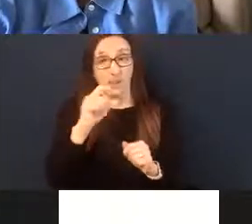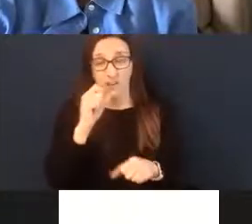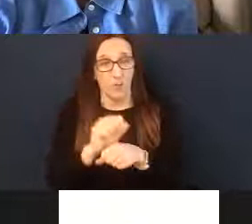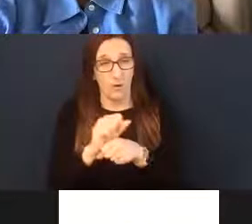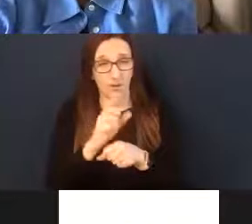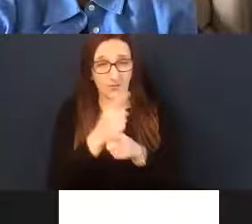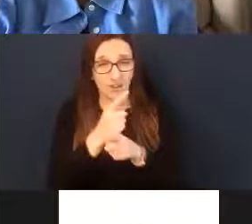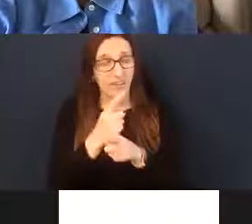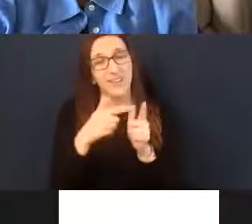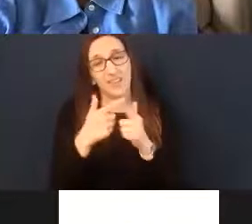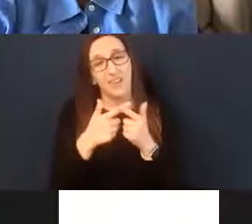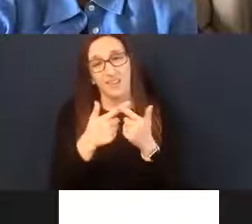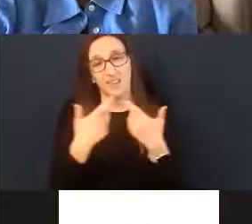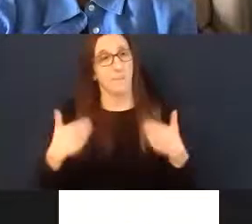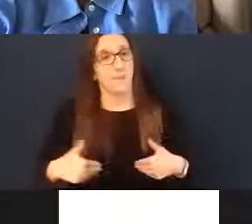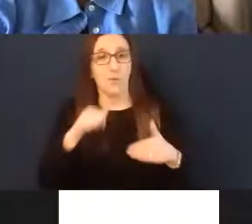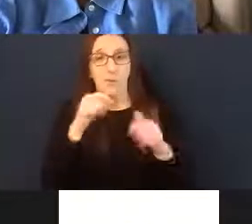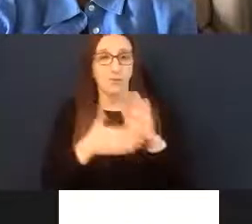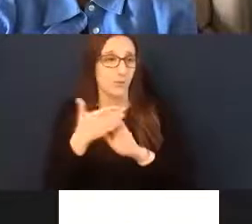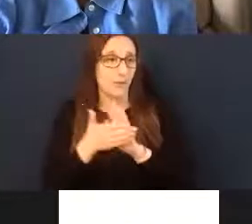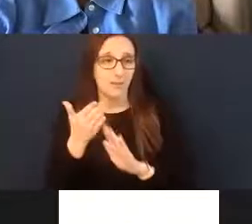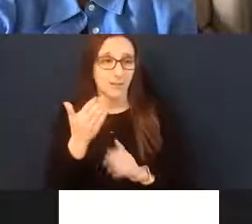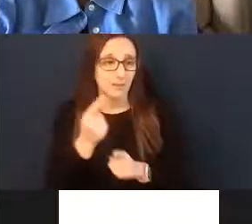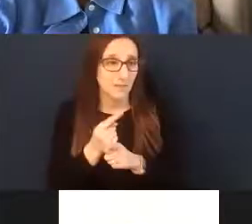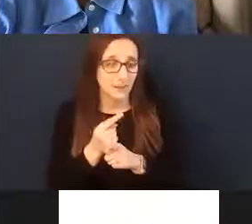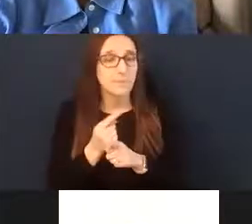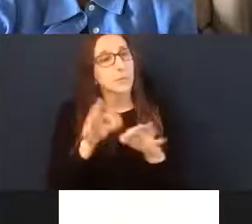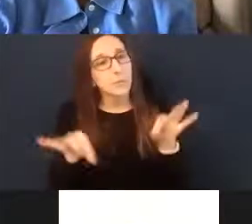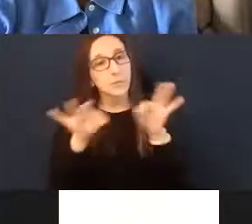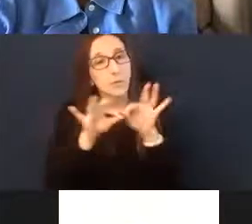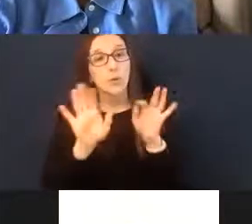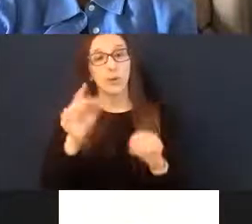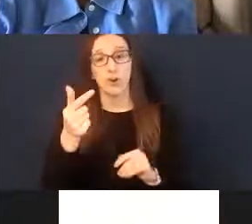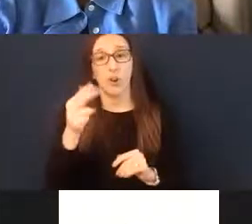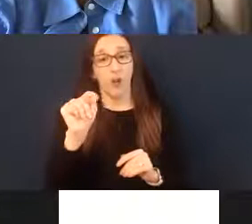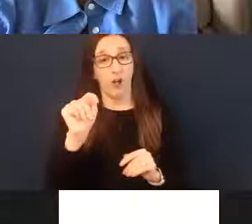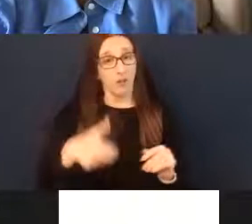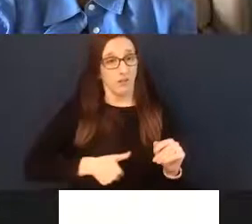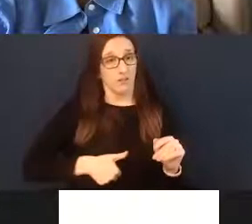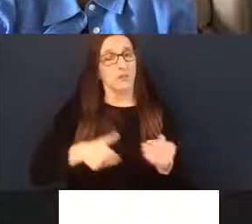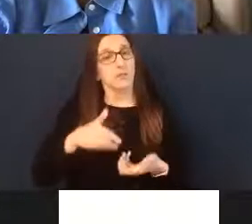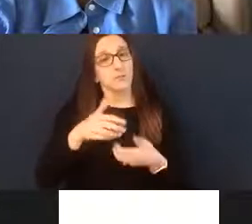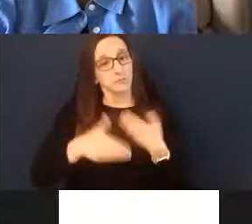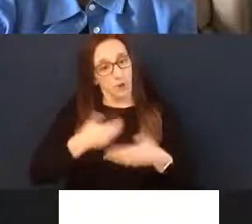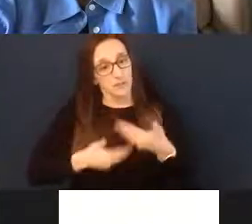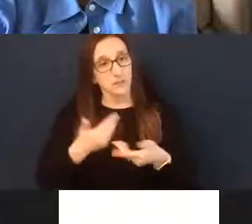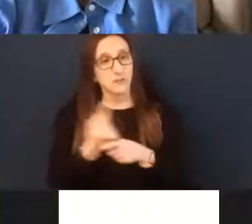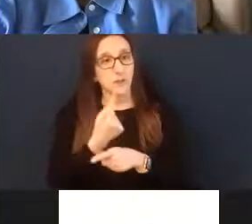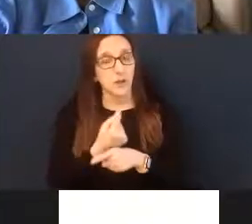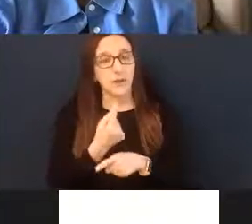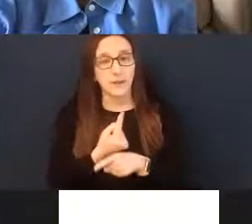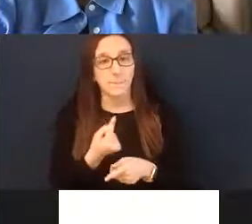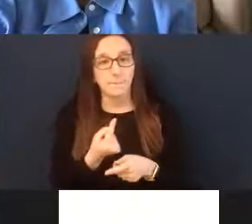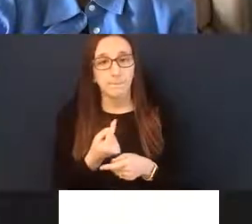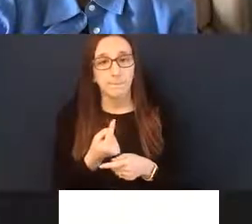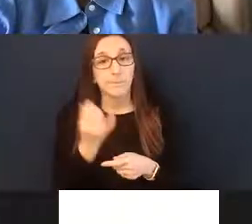going to be functioning well. So it's really important to make sure that your gut is feeling good and working good. This is because of the